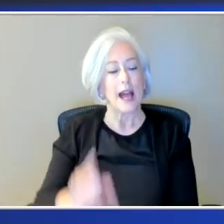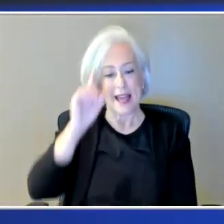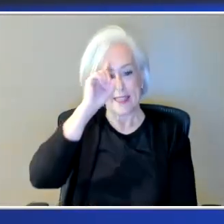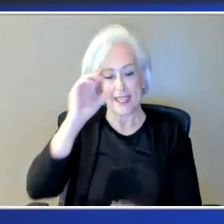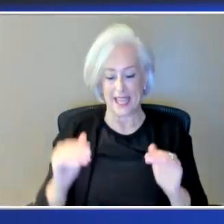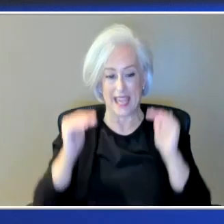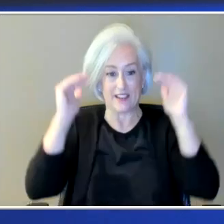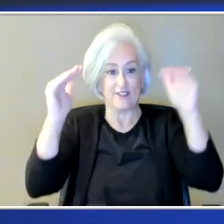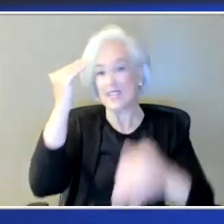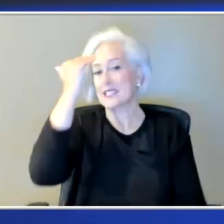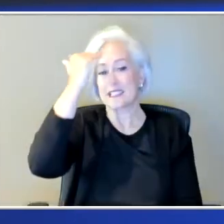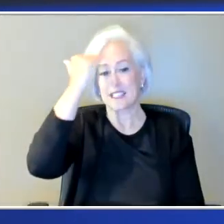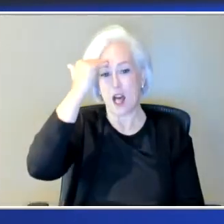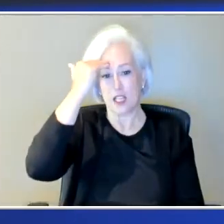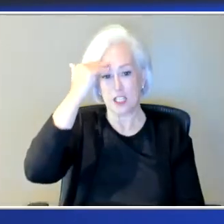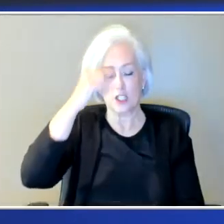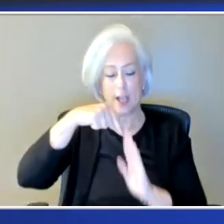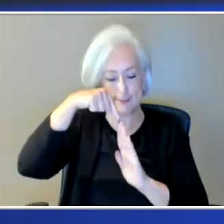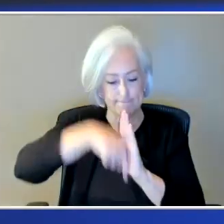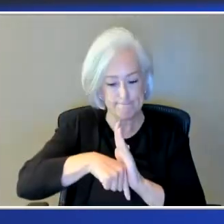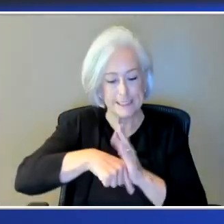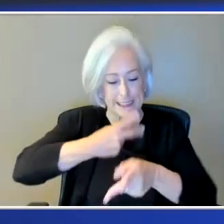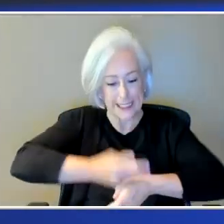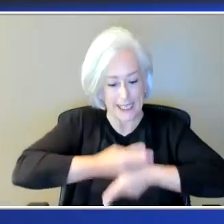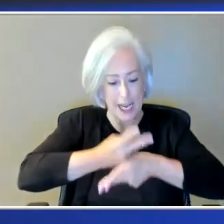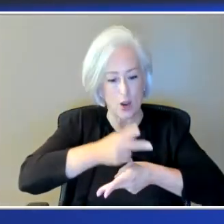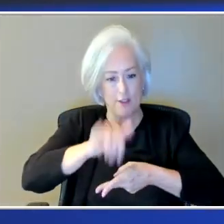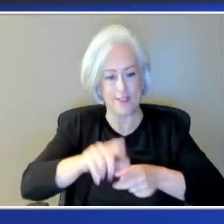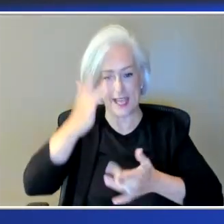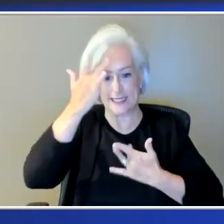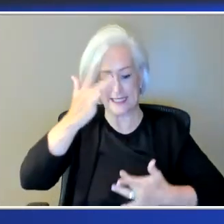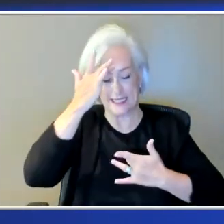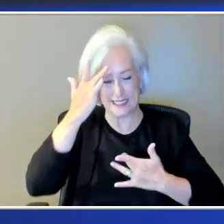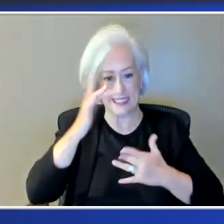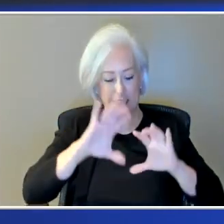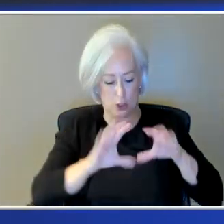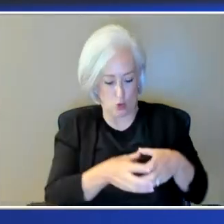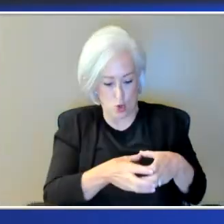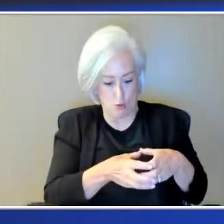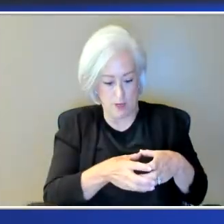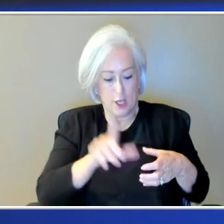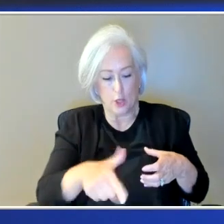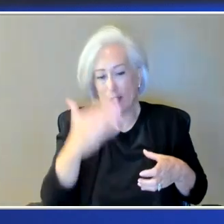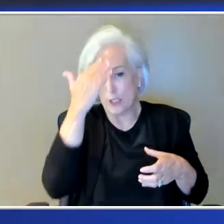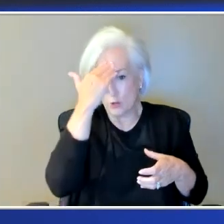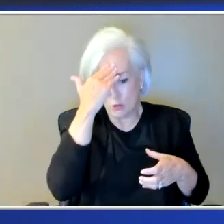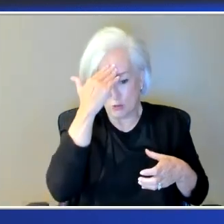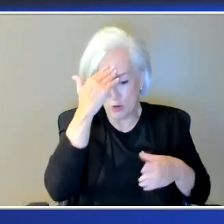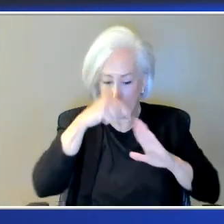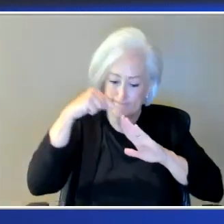and in-depth care of that disease group, you need that for the coordination of the care, and it just